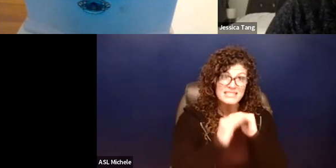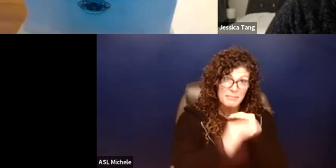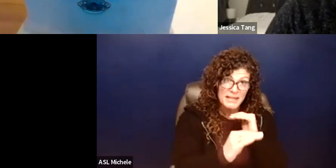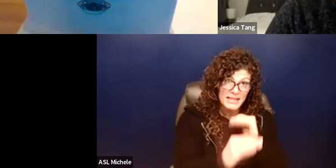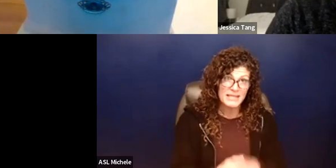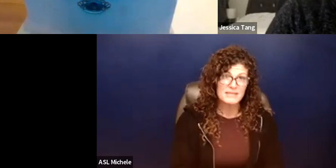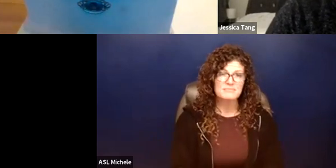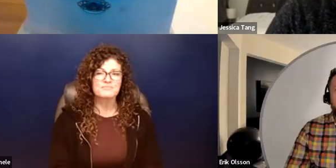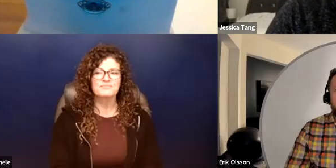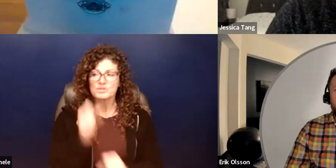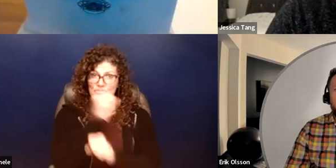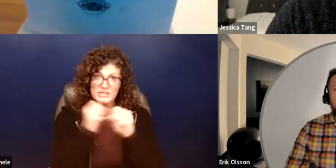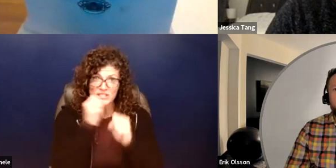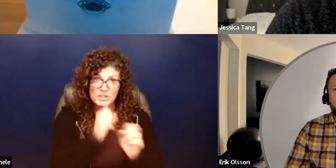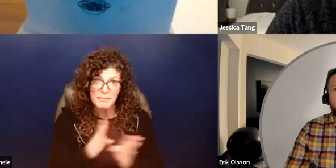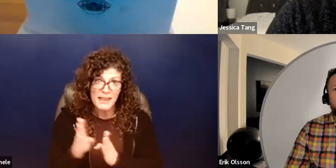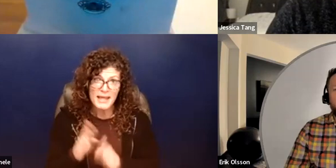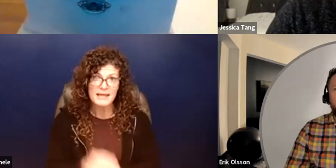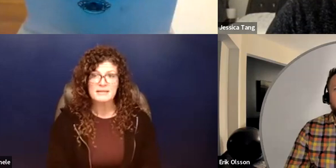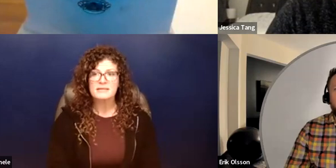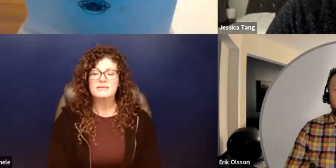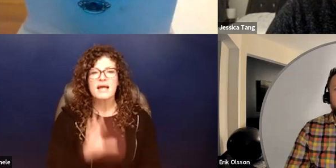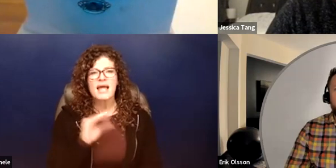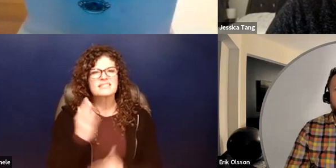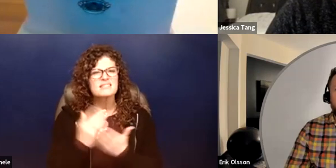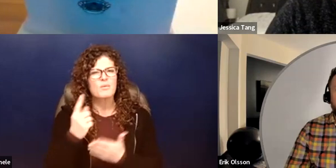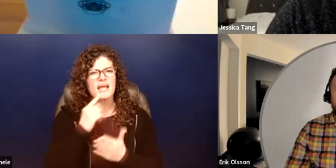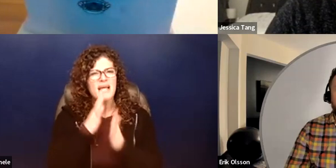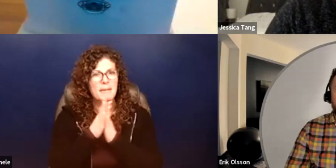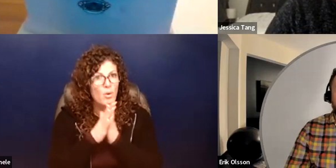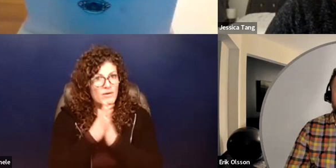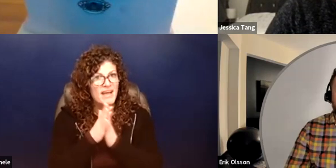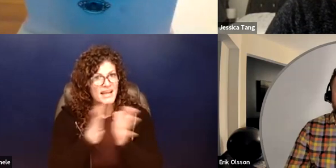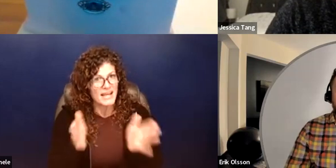a strategic planner and somebody who can motivate and execute the plan